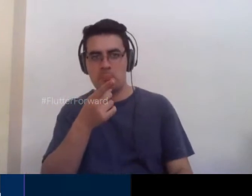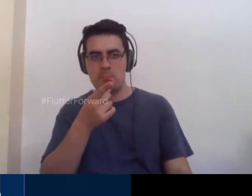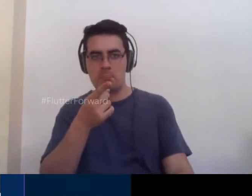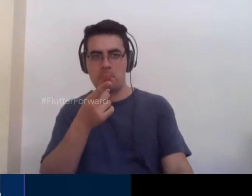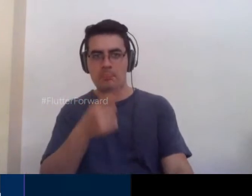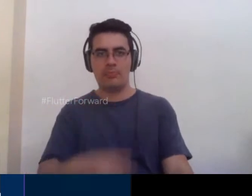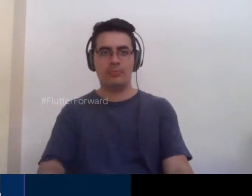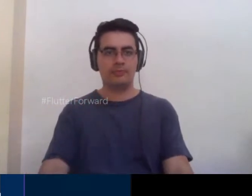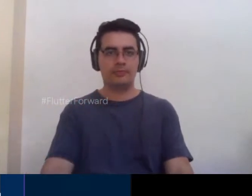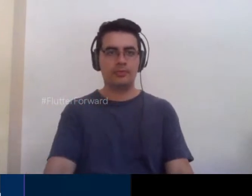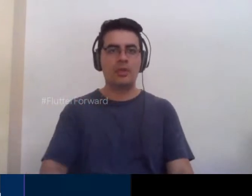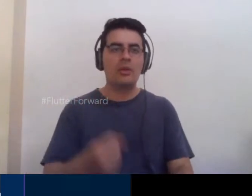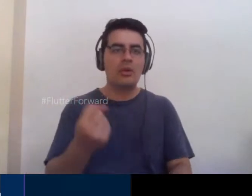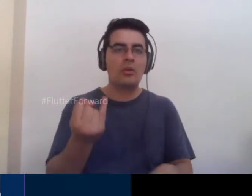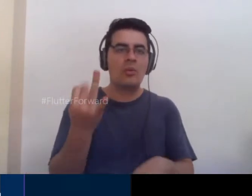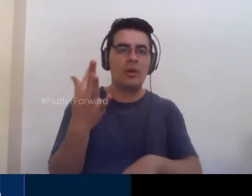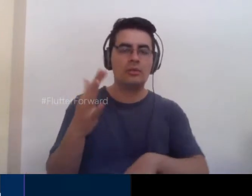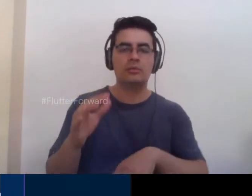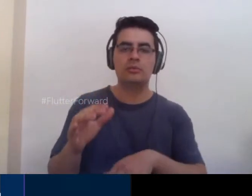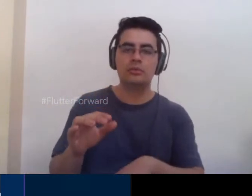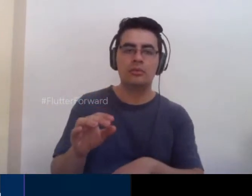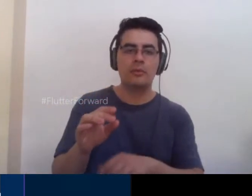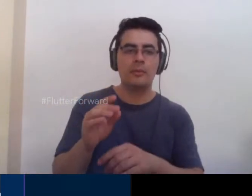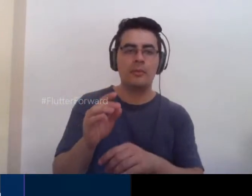It has a half-second delay,